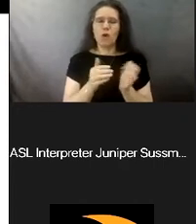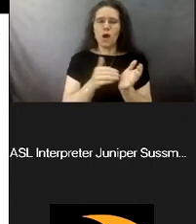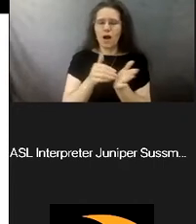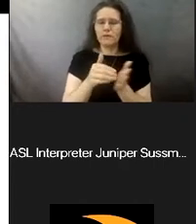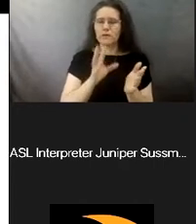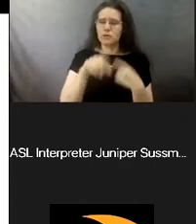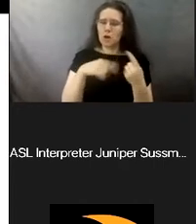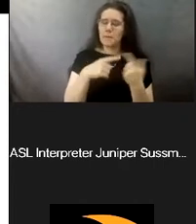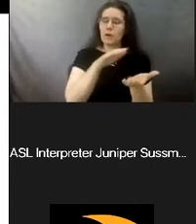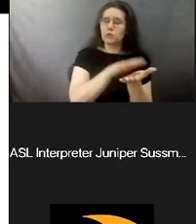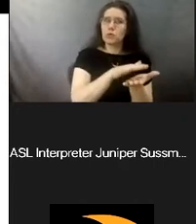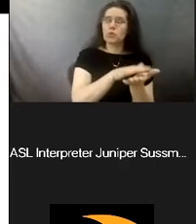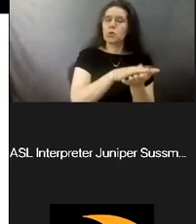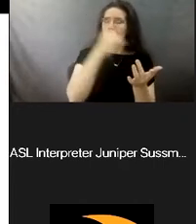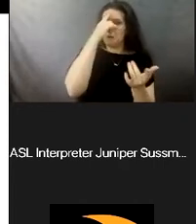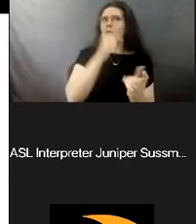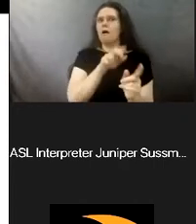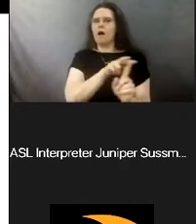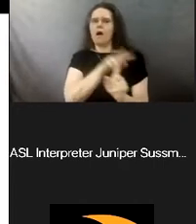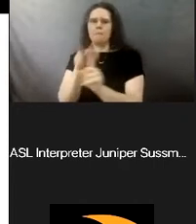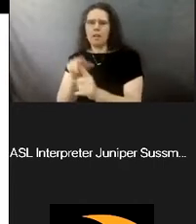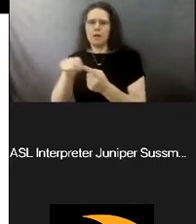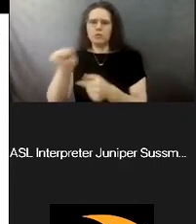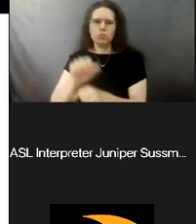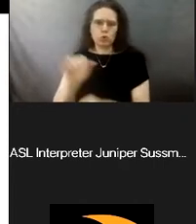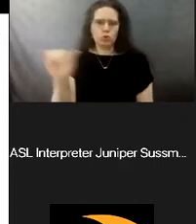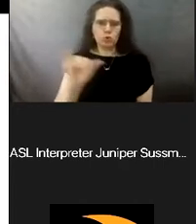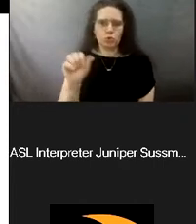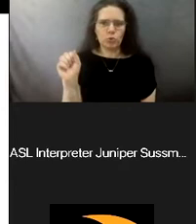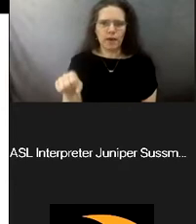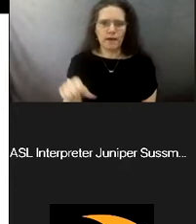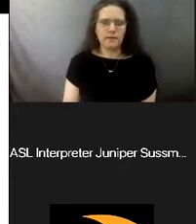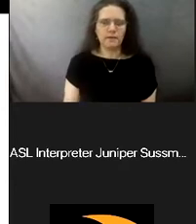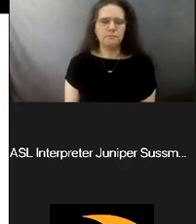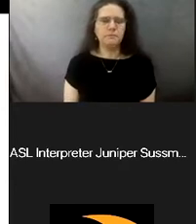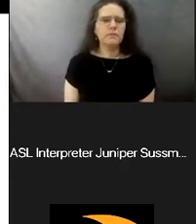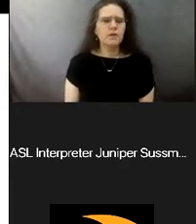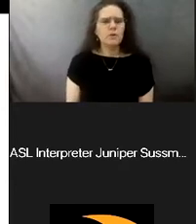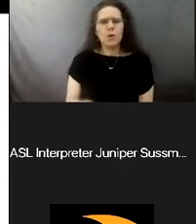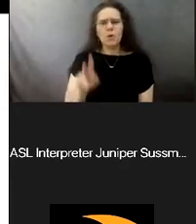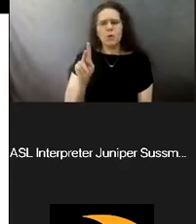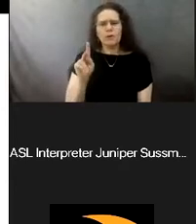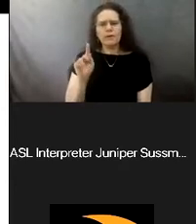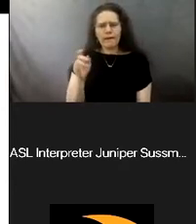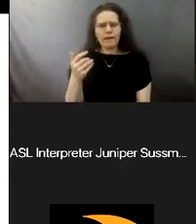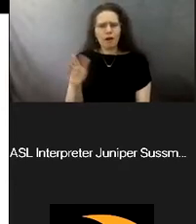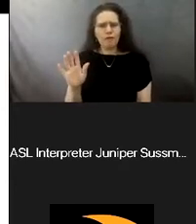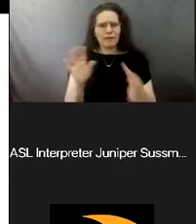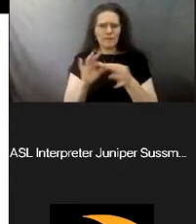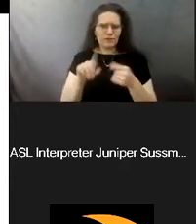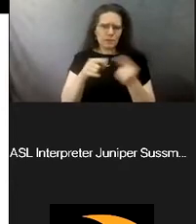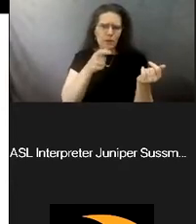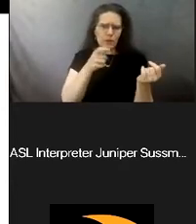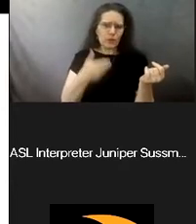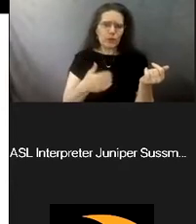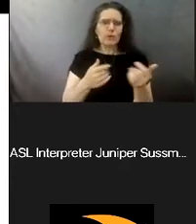be applied to the work world. I think as Katie mentioned, I think some of the uniqueness that I bring to the panel